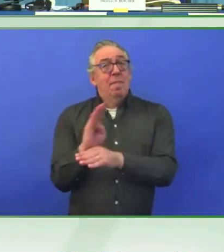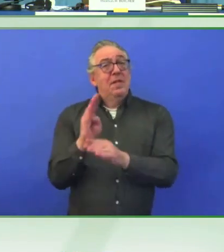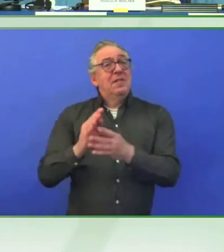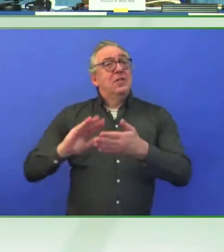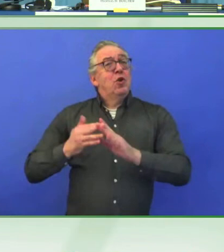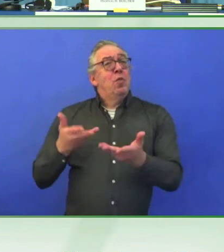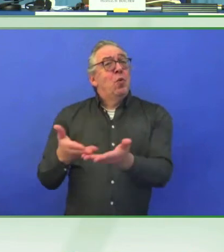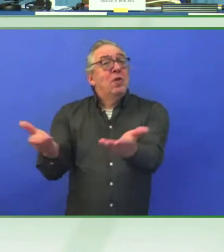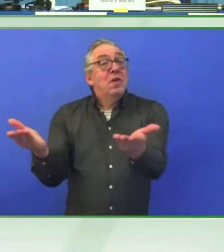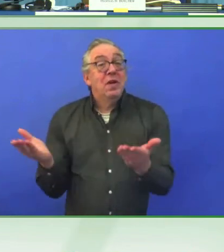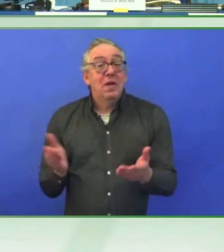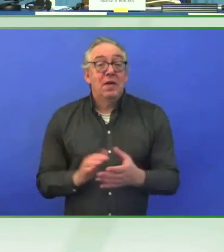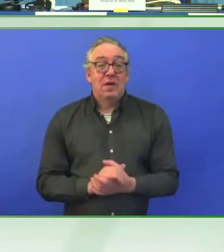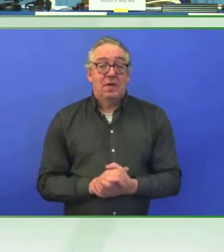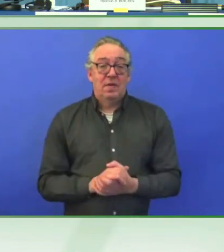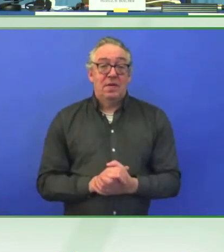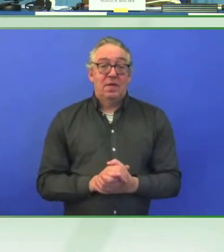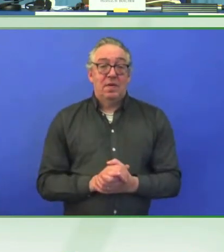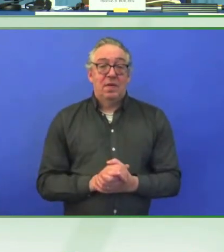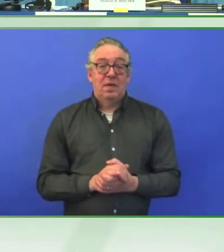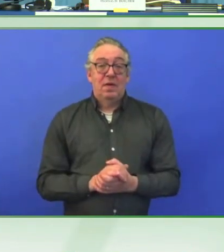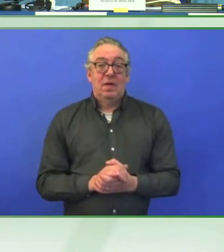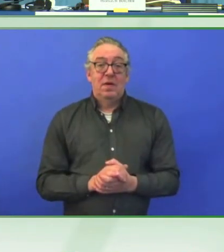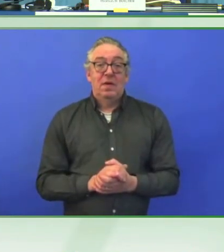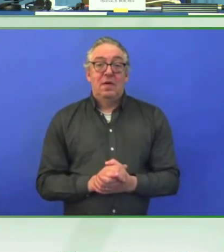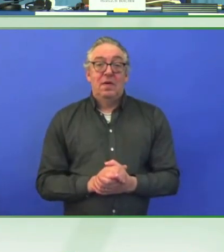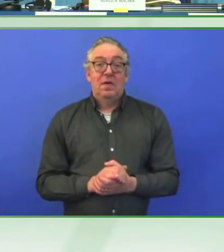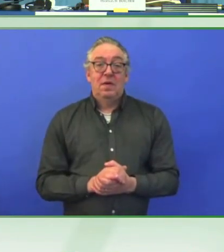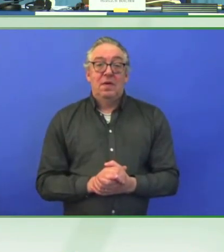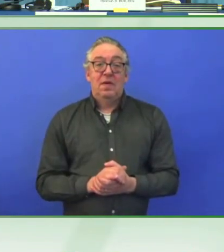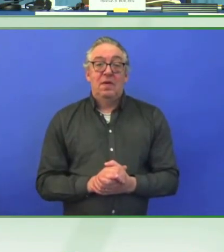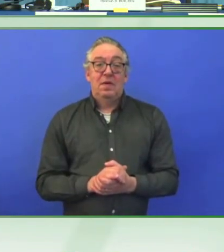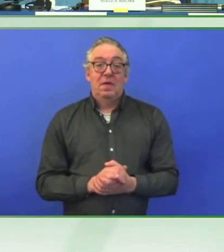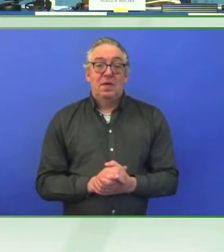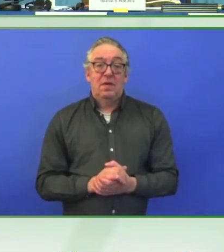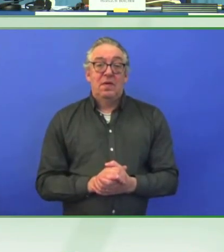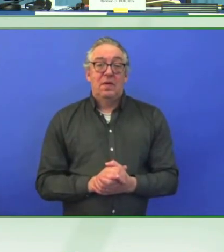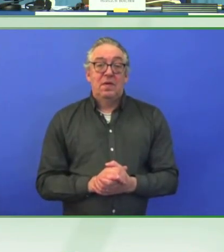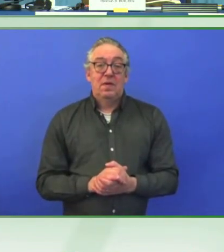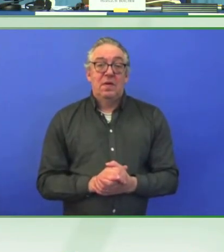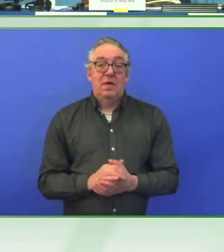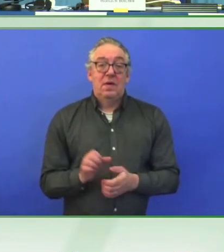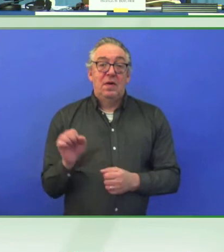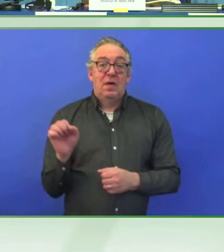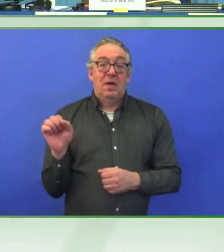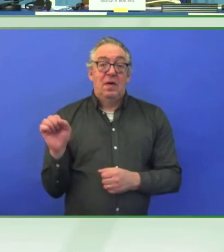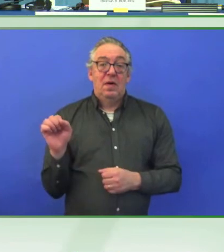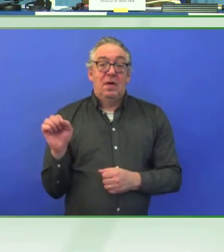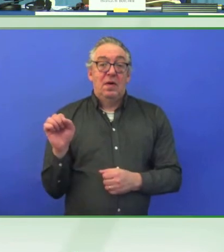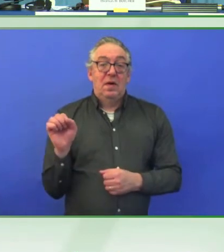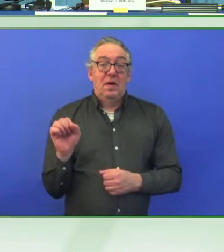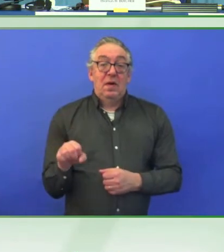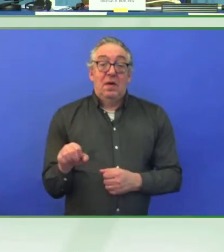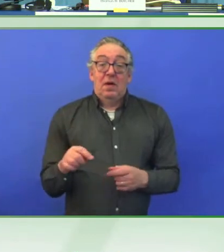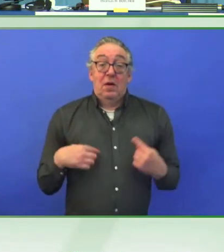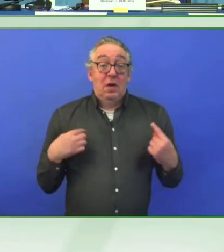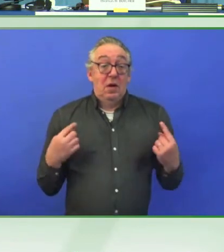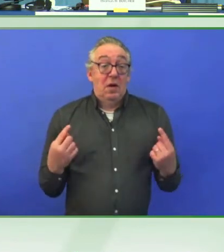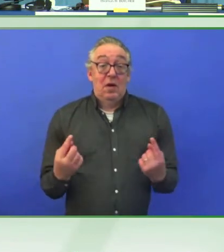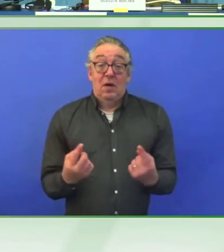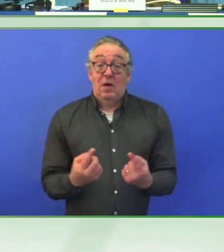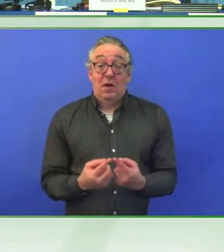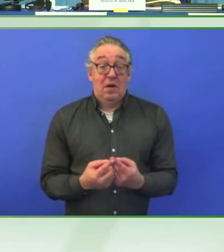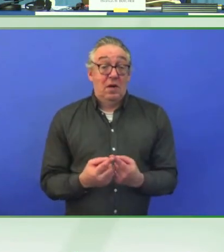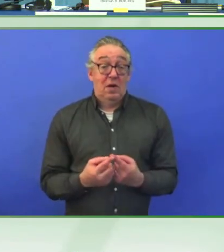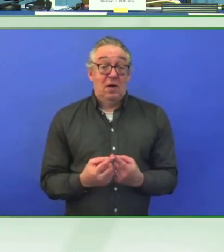following the Global Disability Summit, we went ahead to lead in Kenya to bring